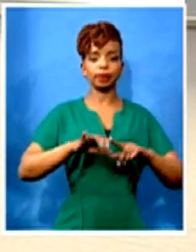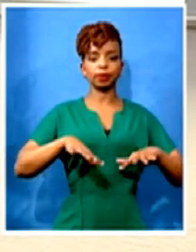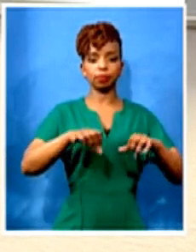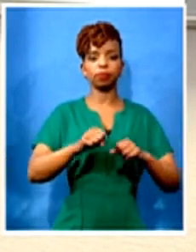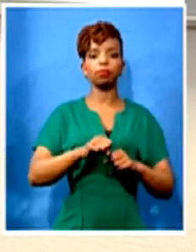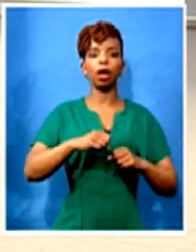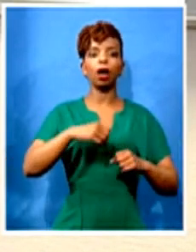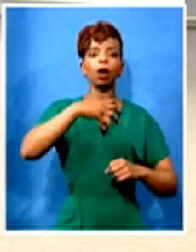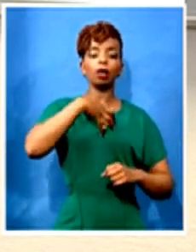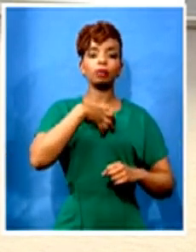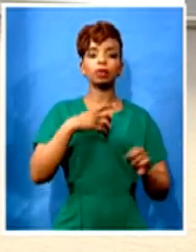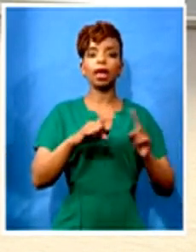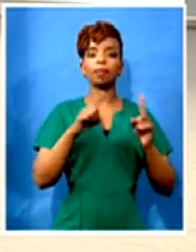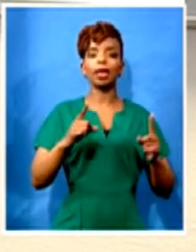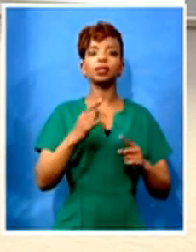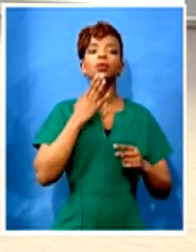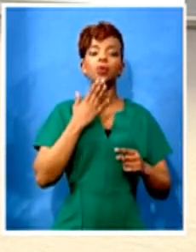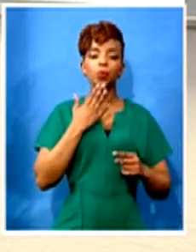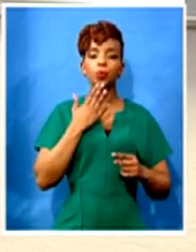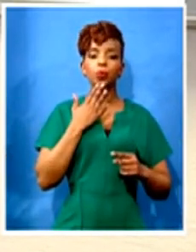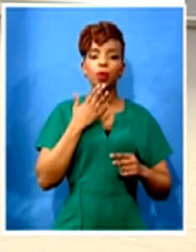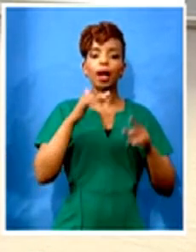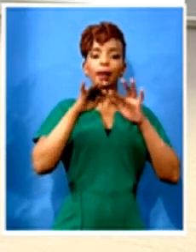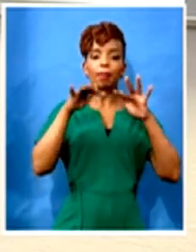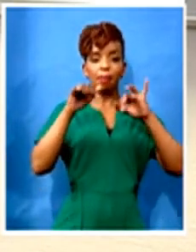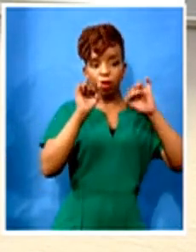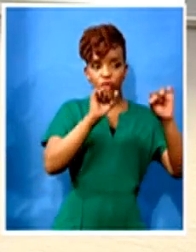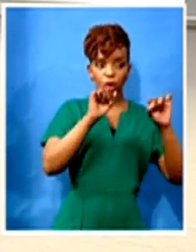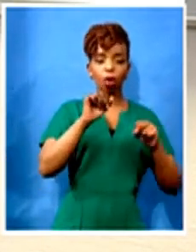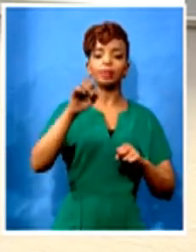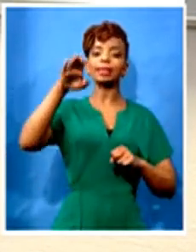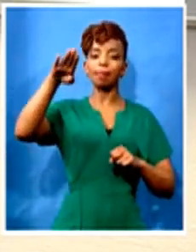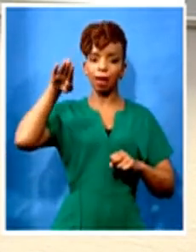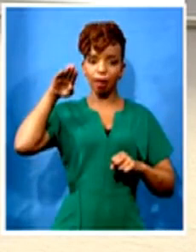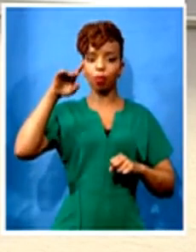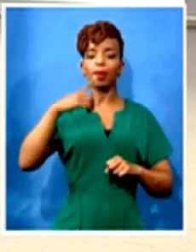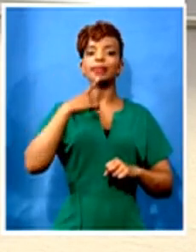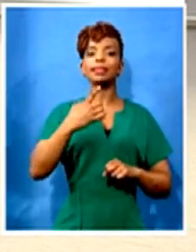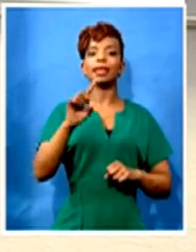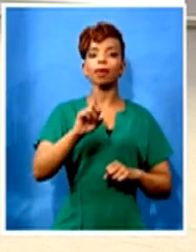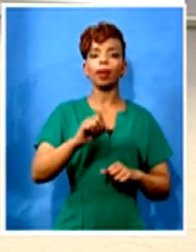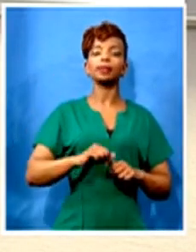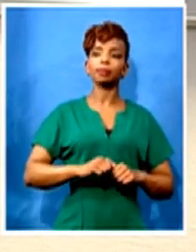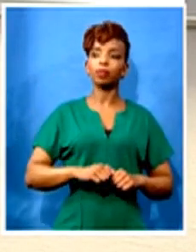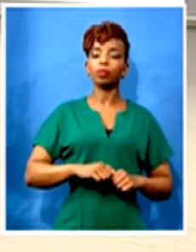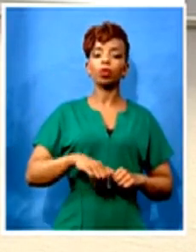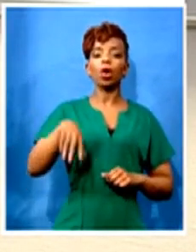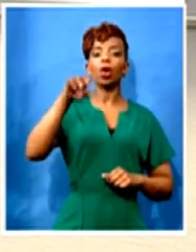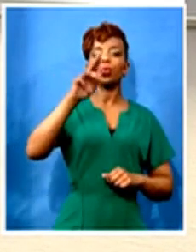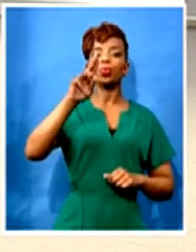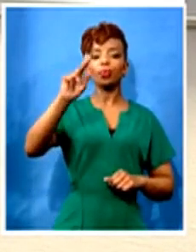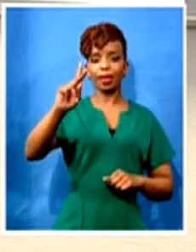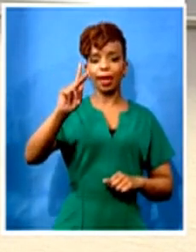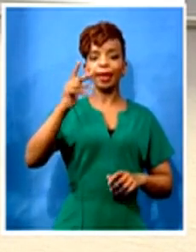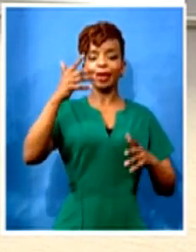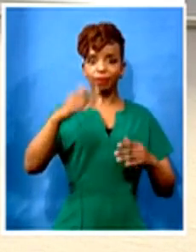said, since the United Kingdom has reneged on the Lancaster Agreement to